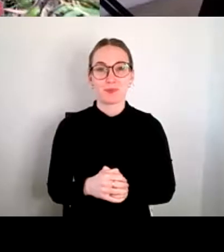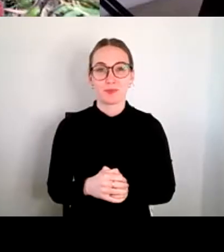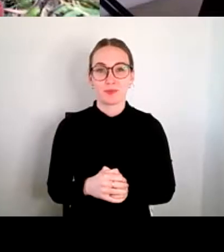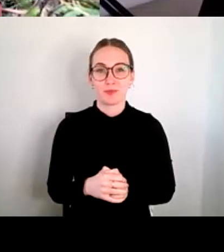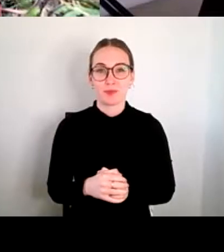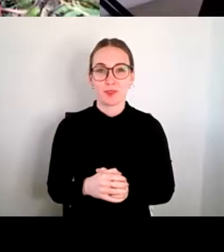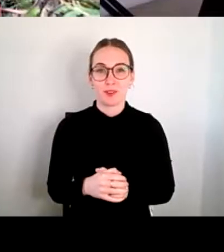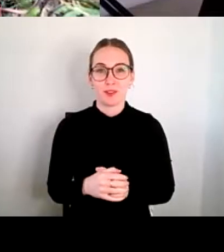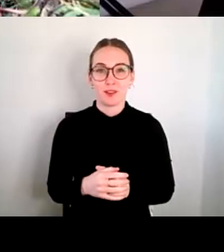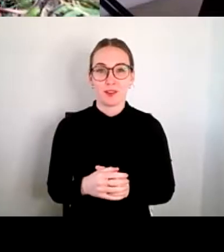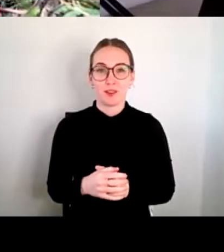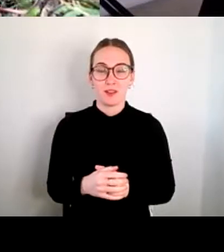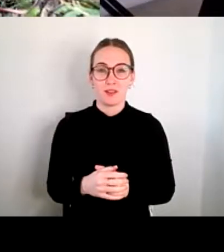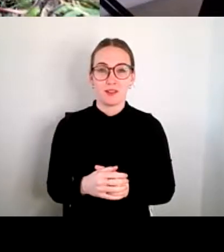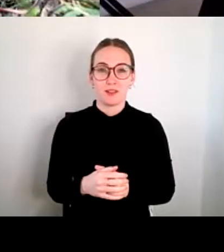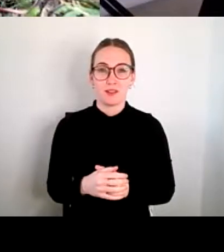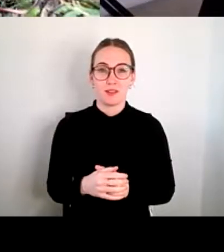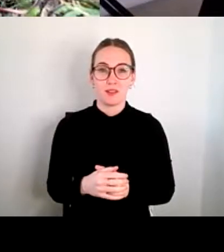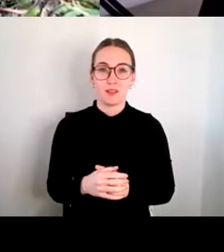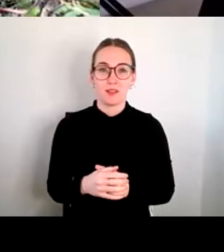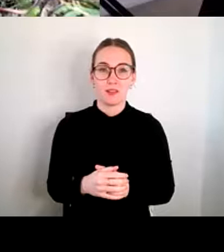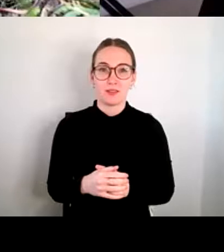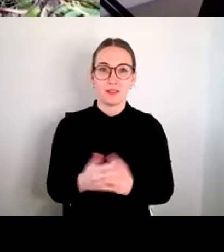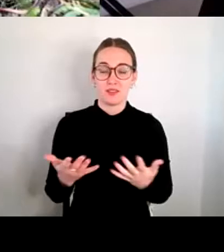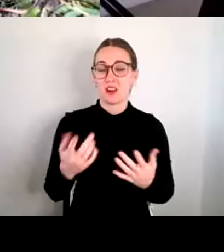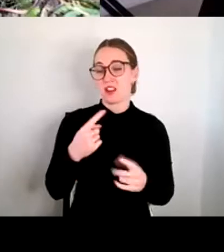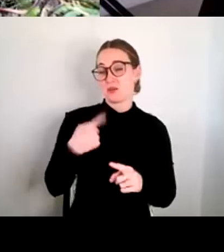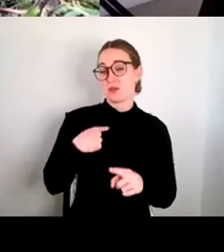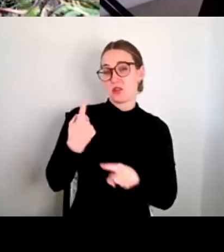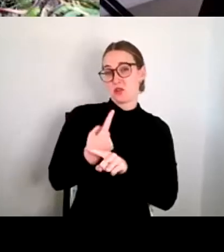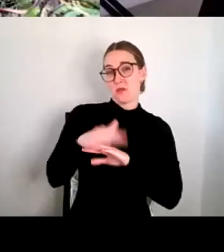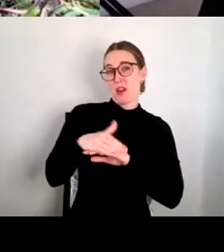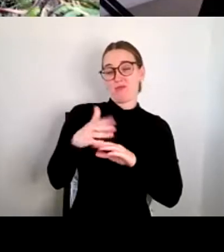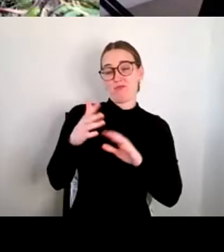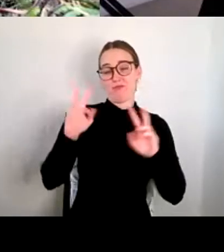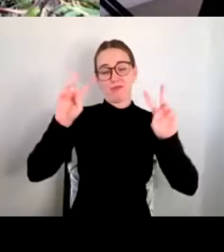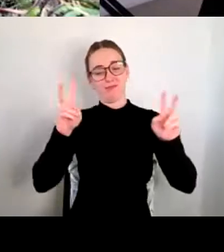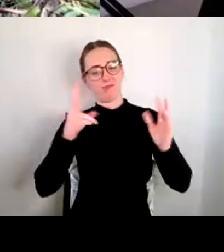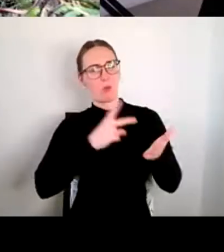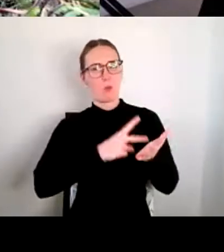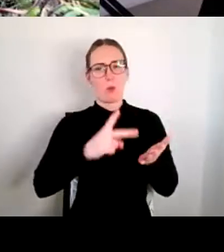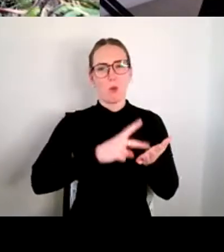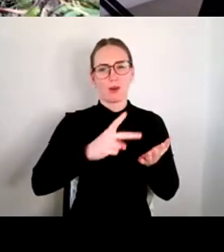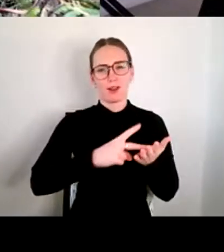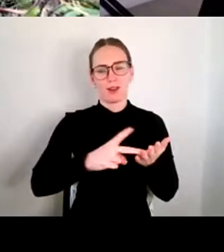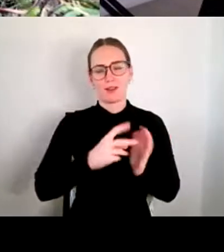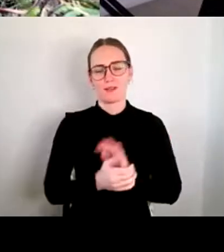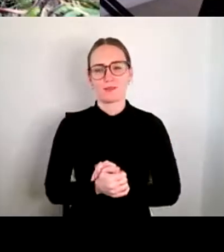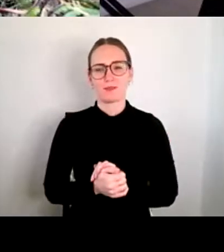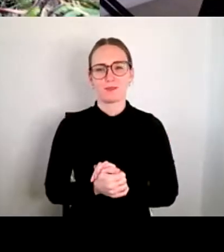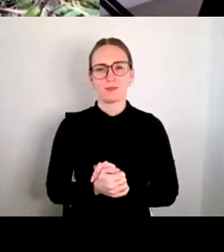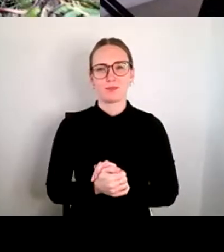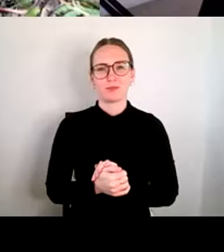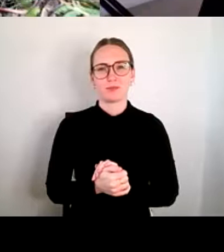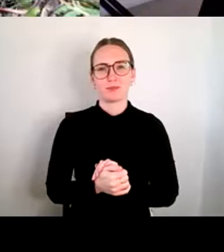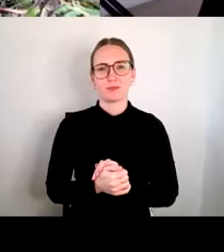to circle back into one of the recurrent themes of today's chat, which is this nature of walking.